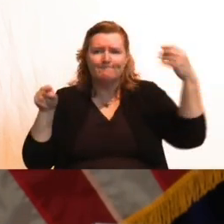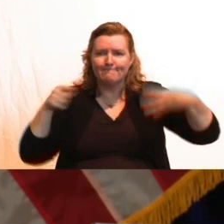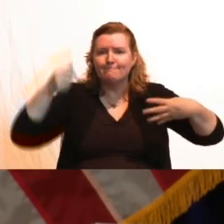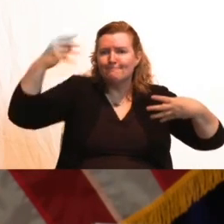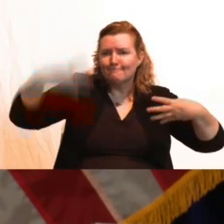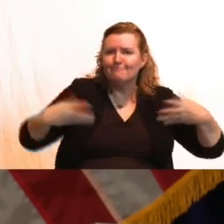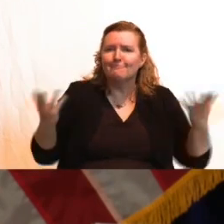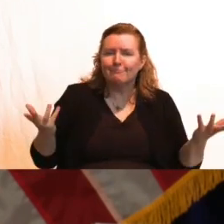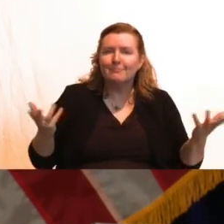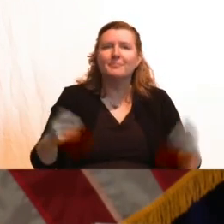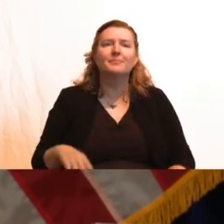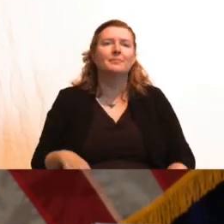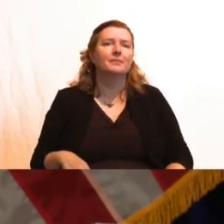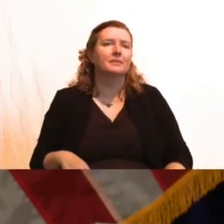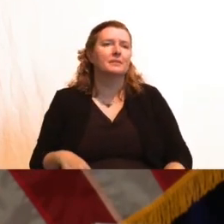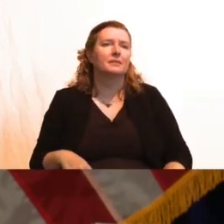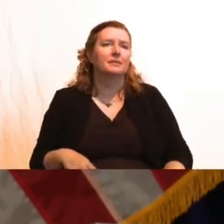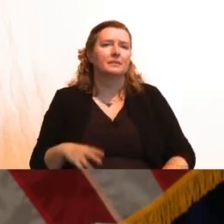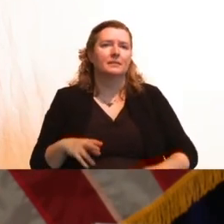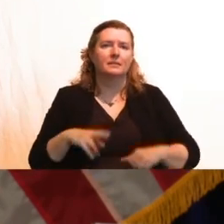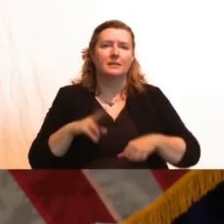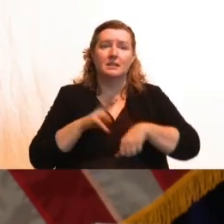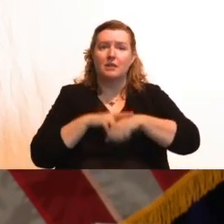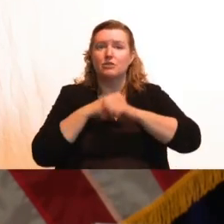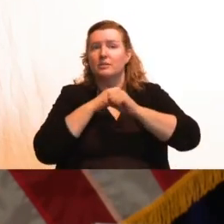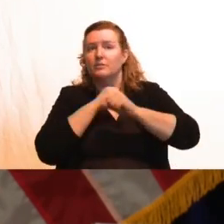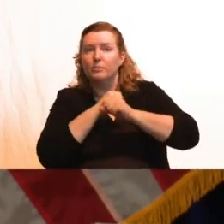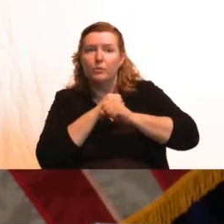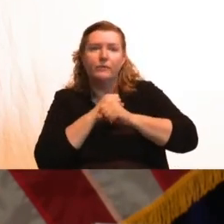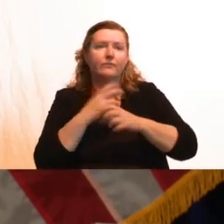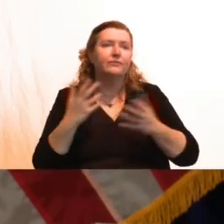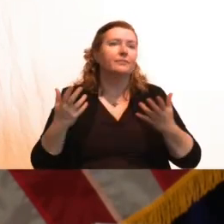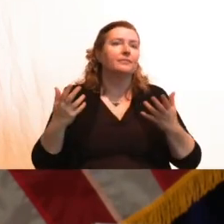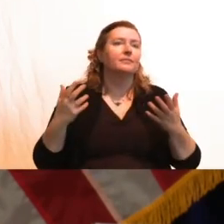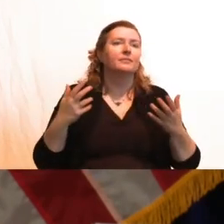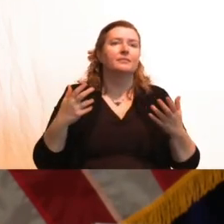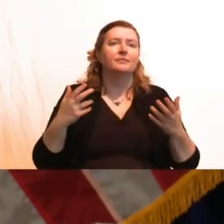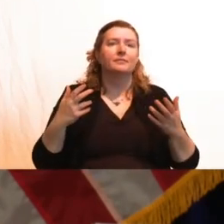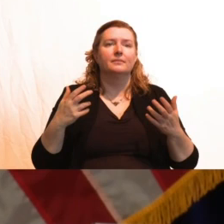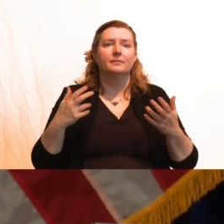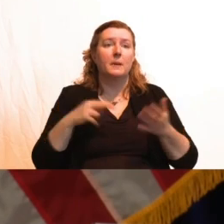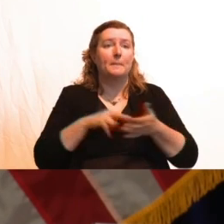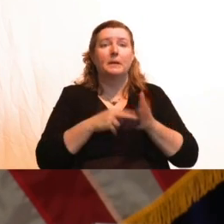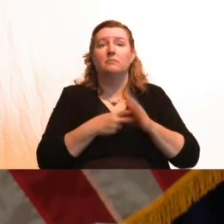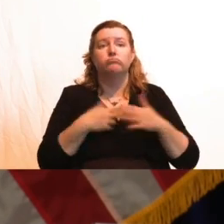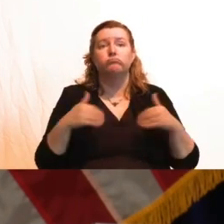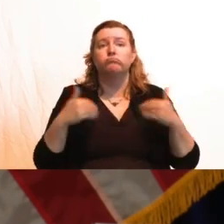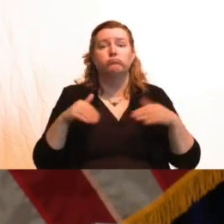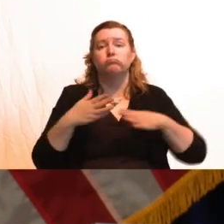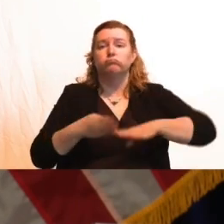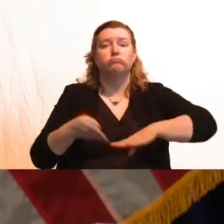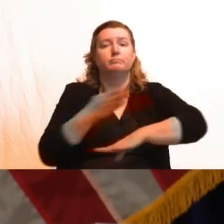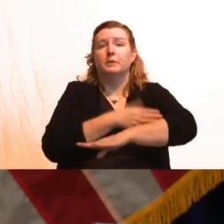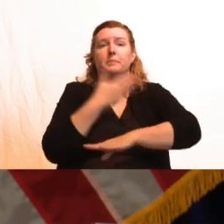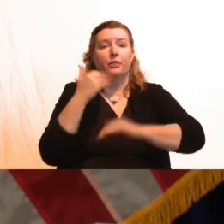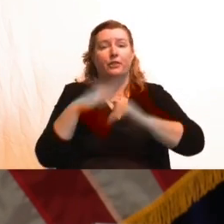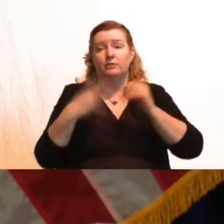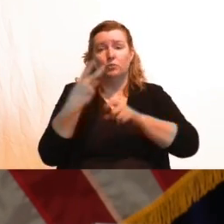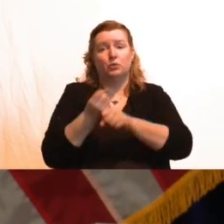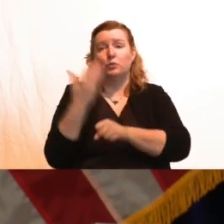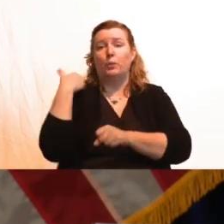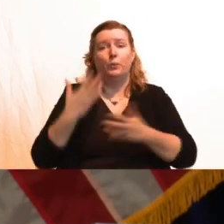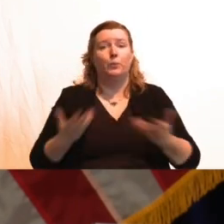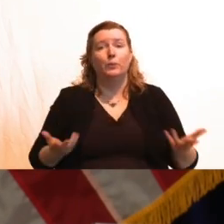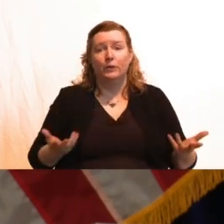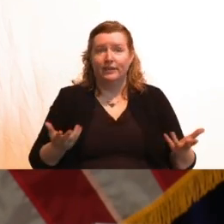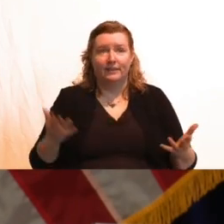were 2 years ago. As has been mentioned, we're moving from a pandemic phase to a more endemic phase. That doesn't mean